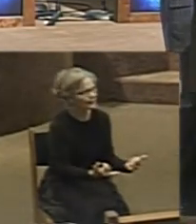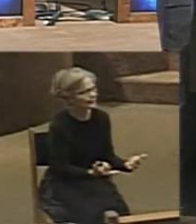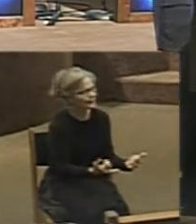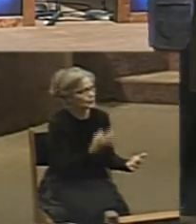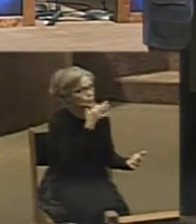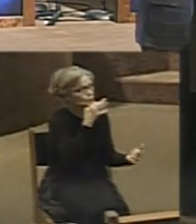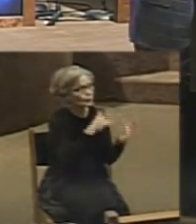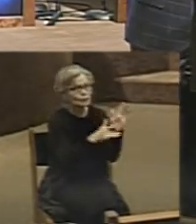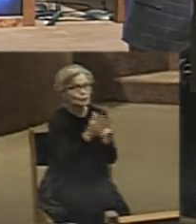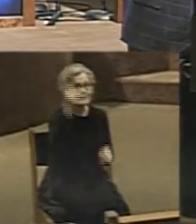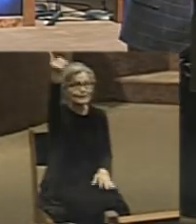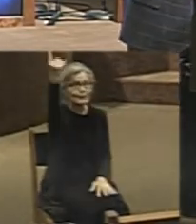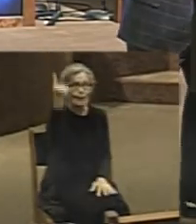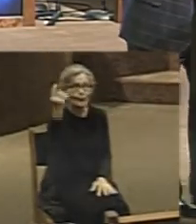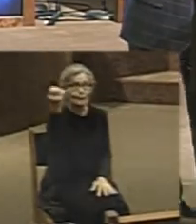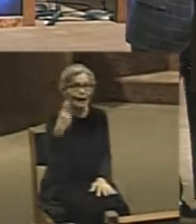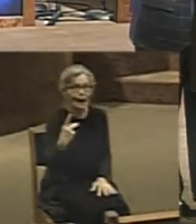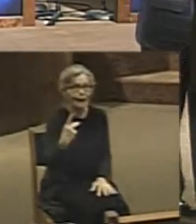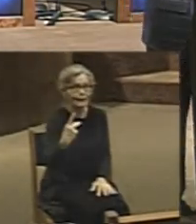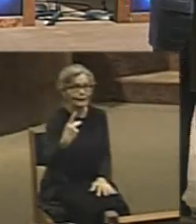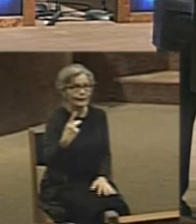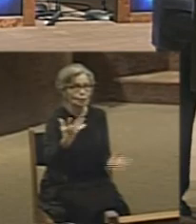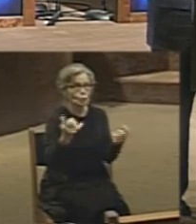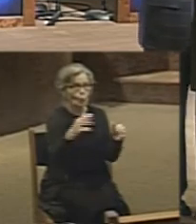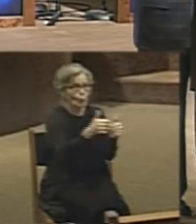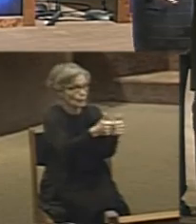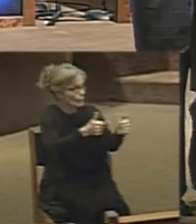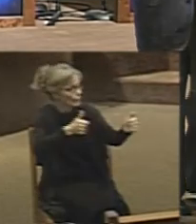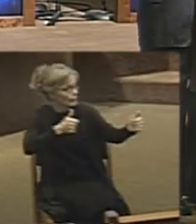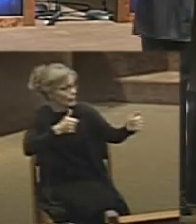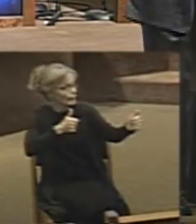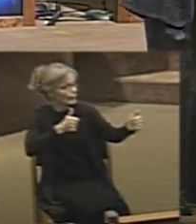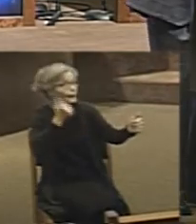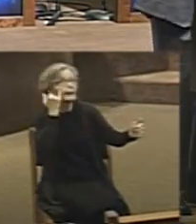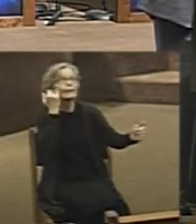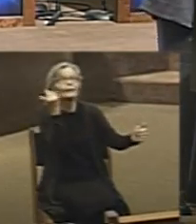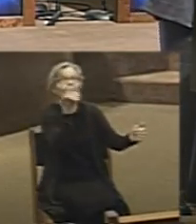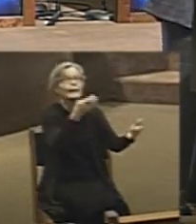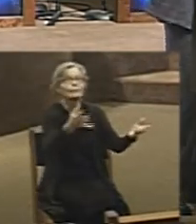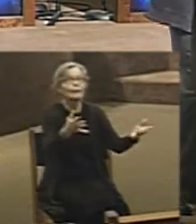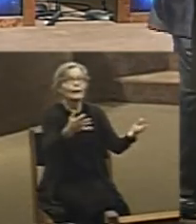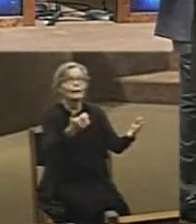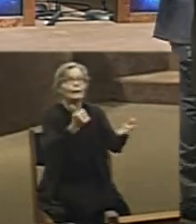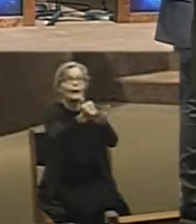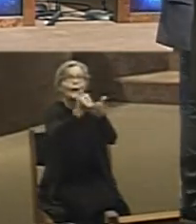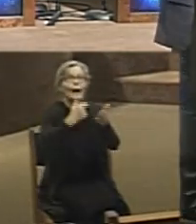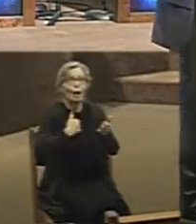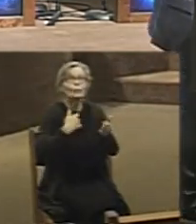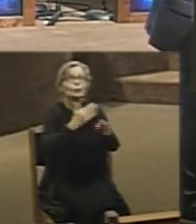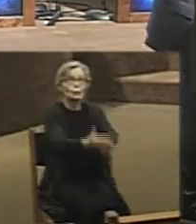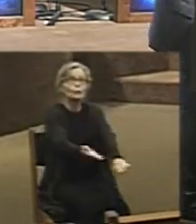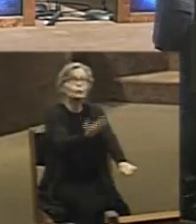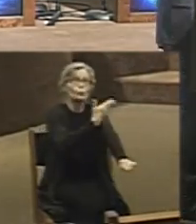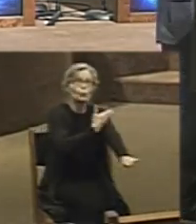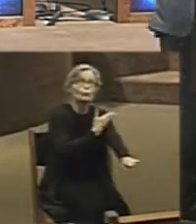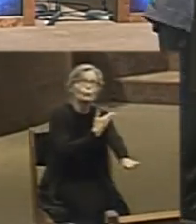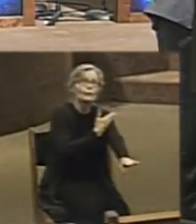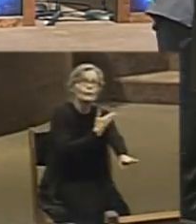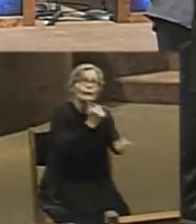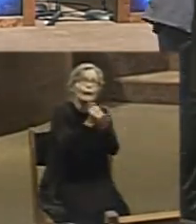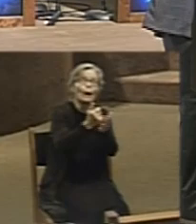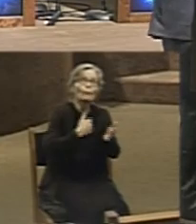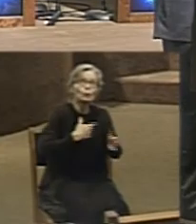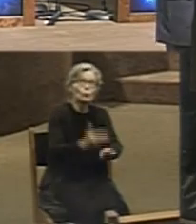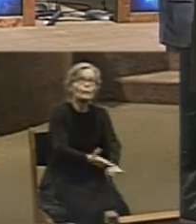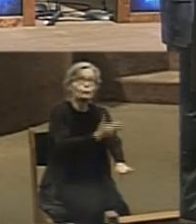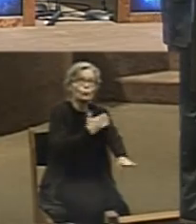Butted up against the return of our Lord, if anything, help me to take my commitment up a notch. Let me take my consecration up